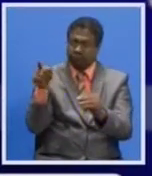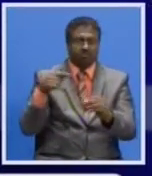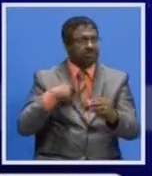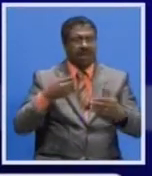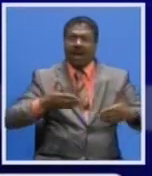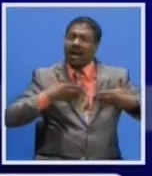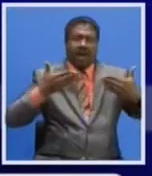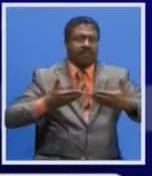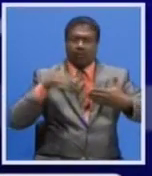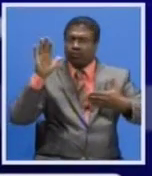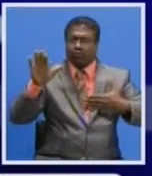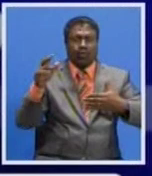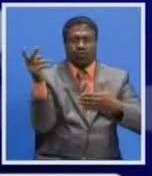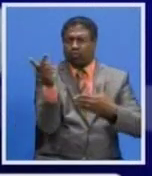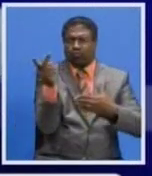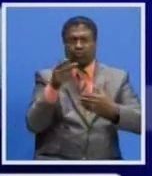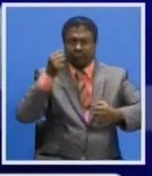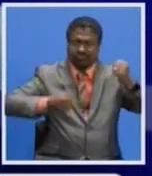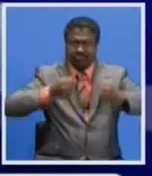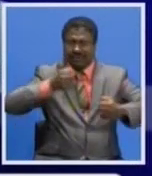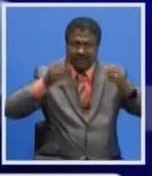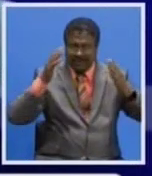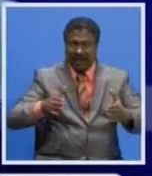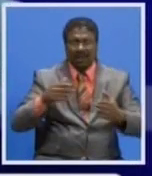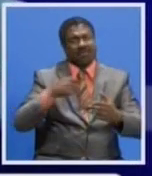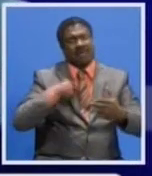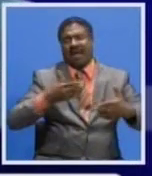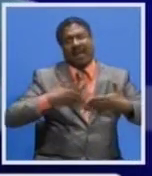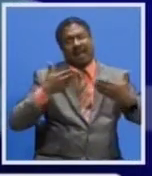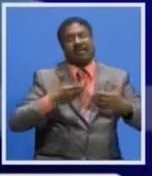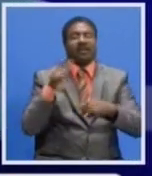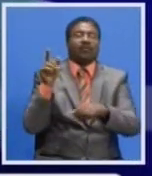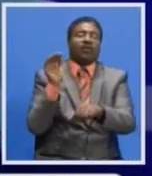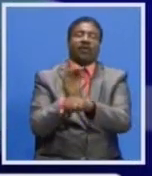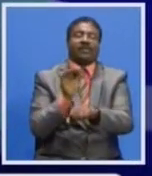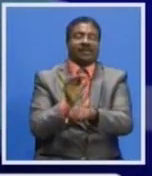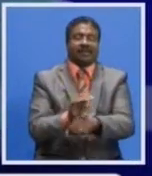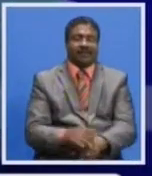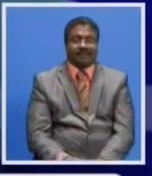pleased with the performance of the two Zambian athletes in Belgium.